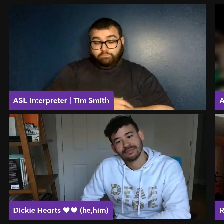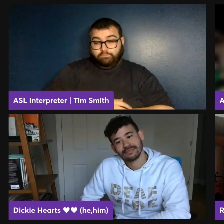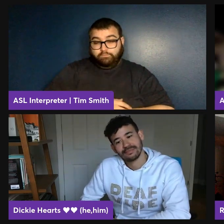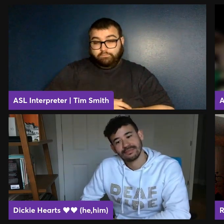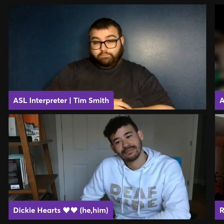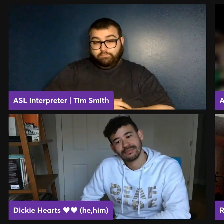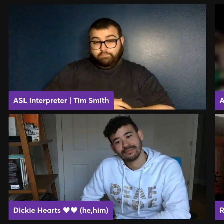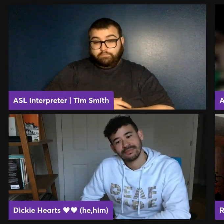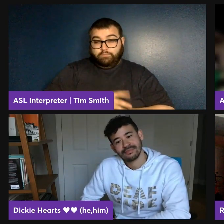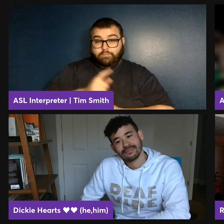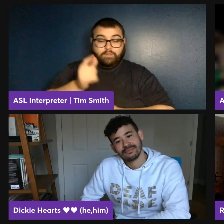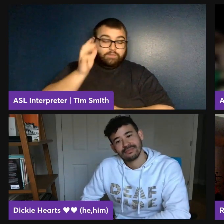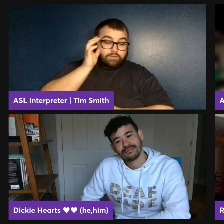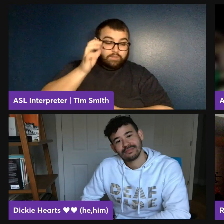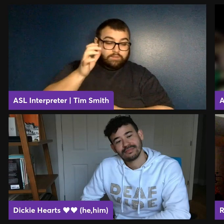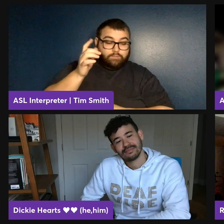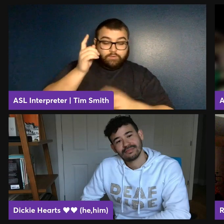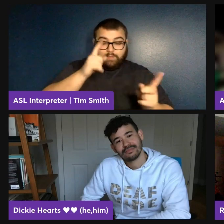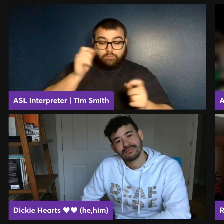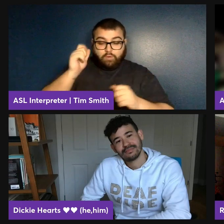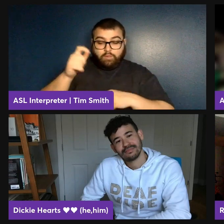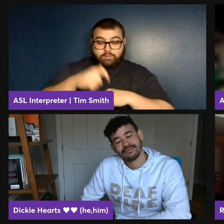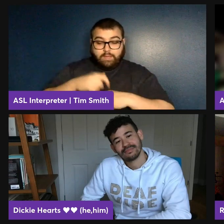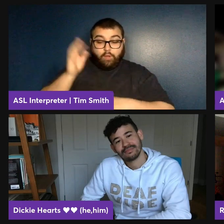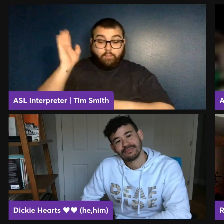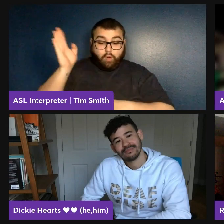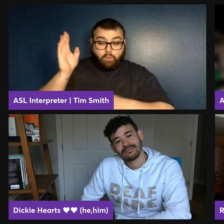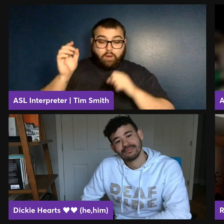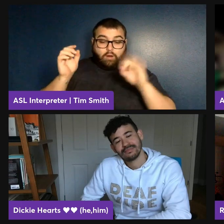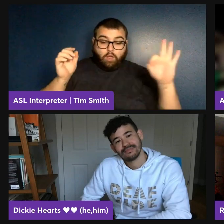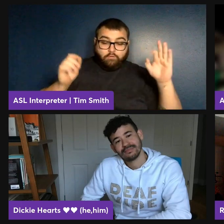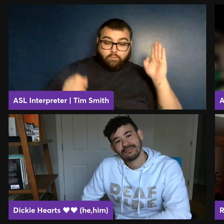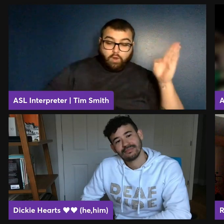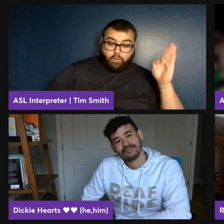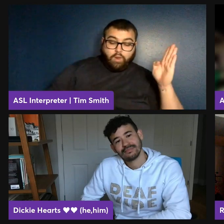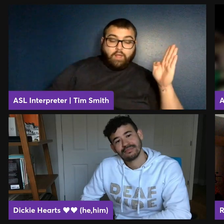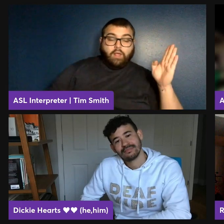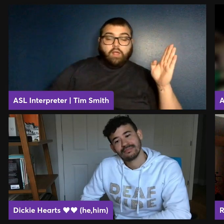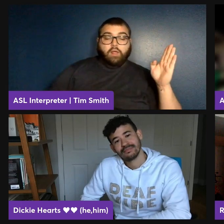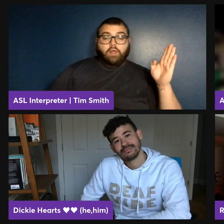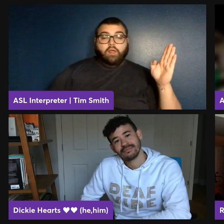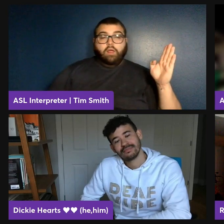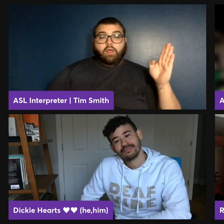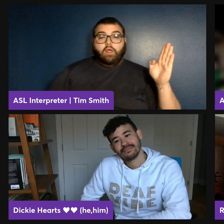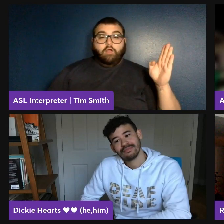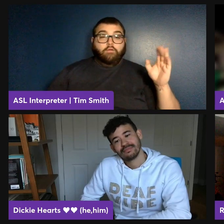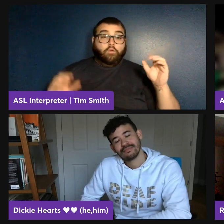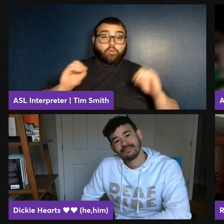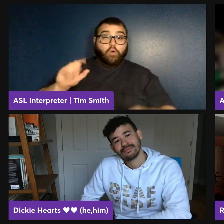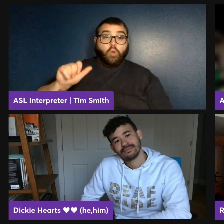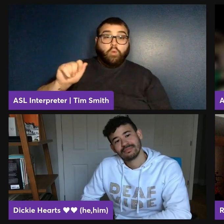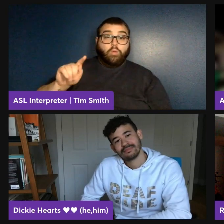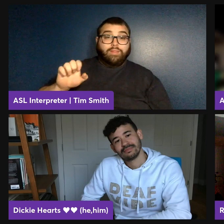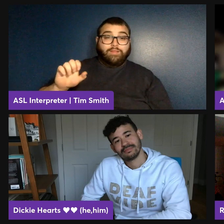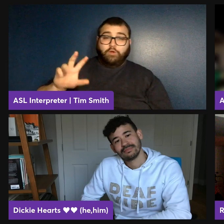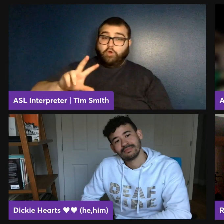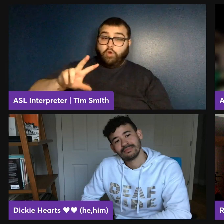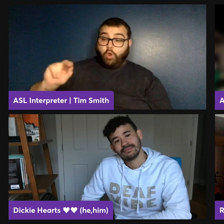this notion, which happens all the time on Broadway and off Broadway, of, you know, no late seating, and